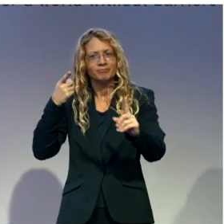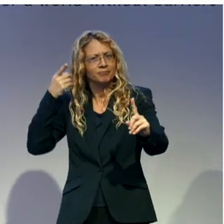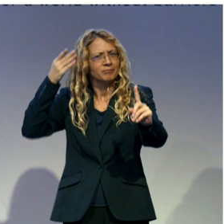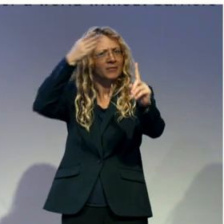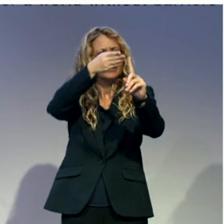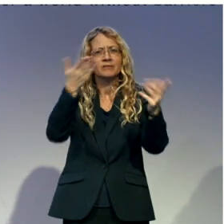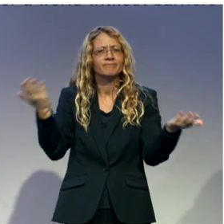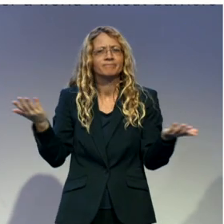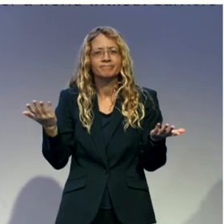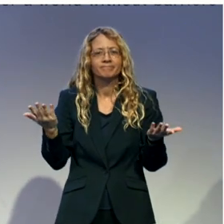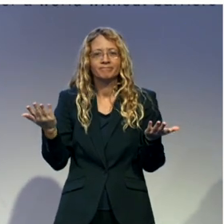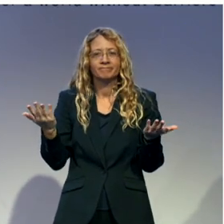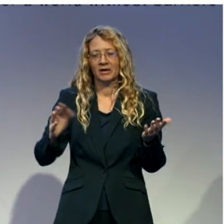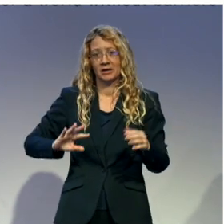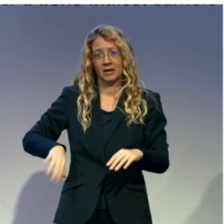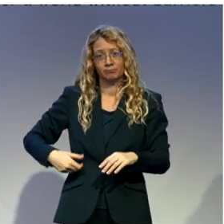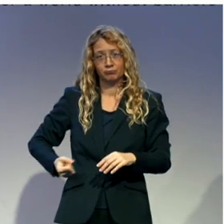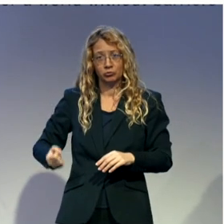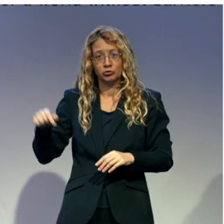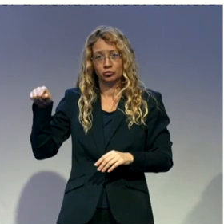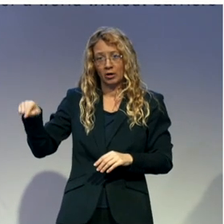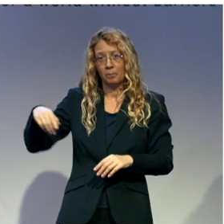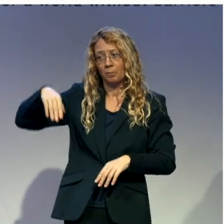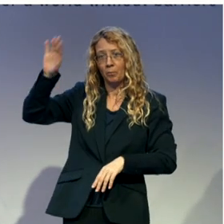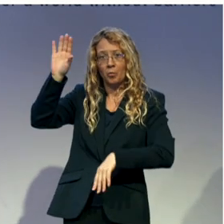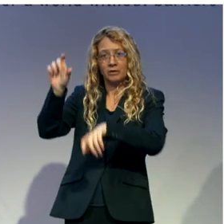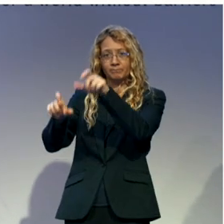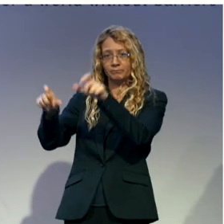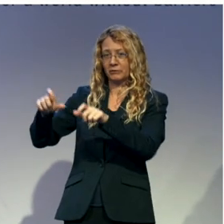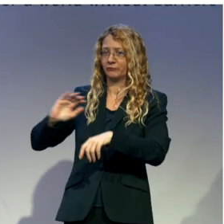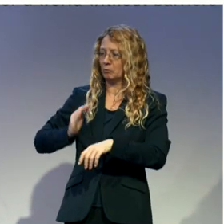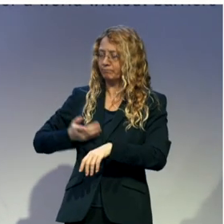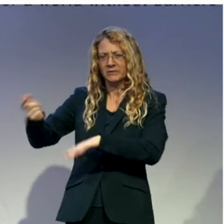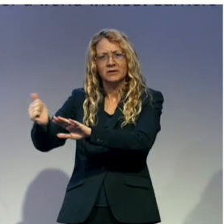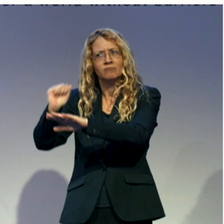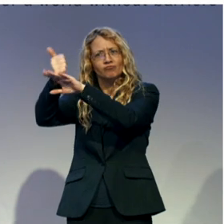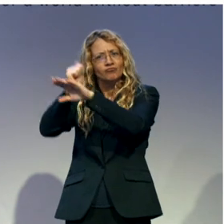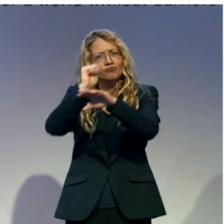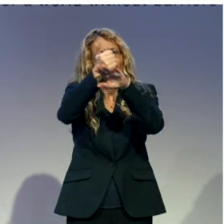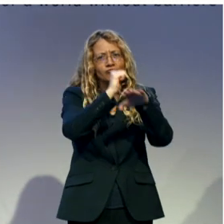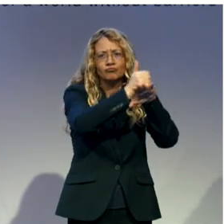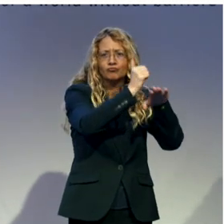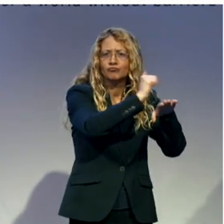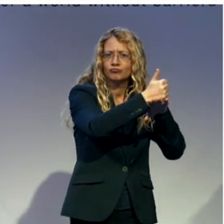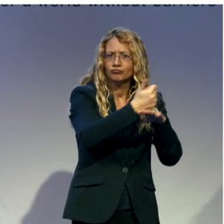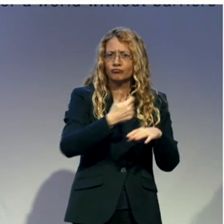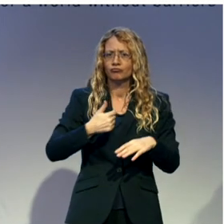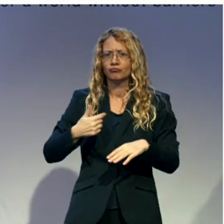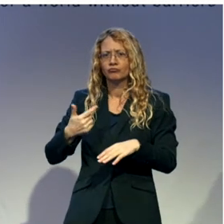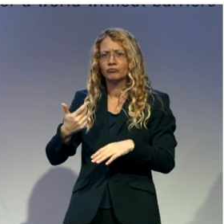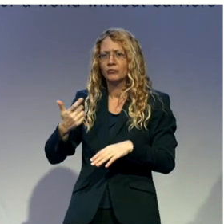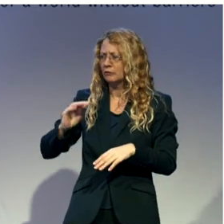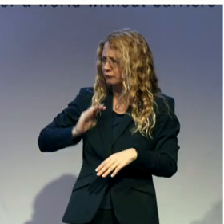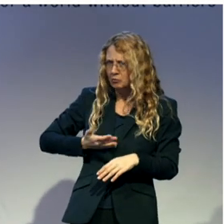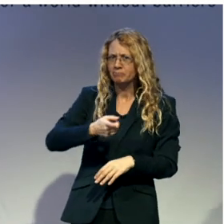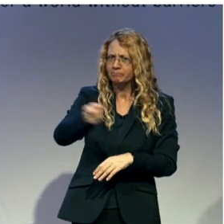Cambodia. We held an open recruitment process and asked women to apply, interviewed them, and started with a cohort of